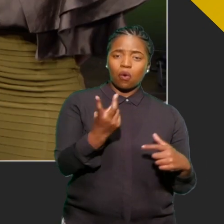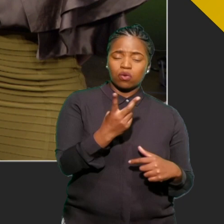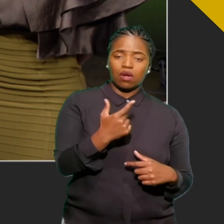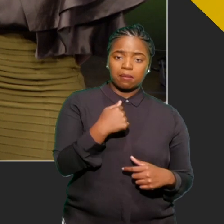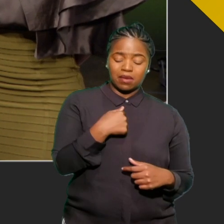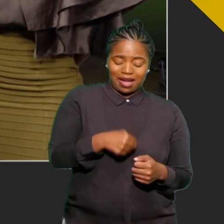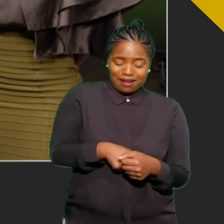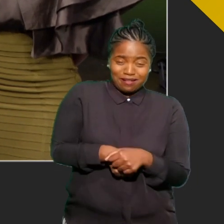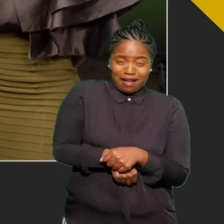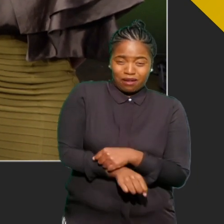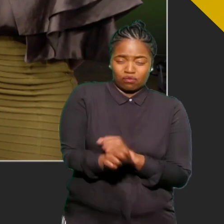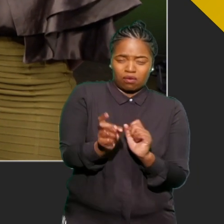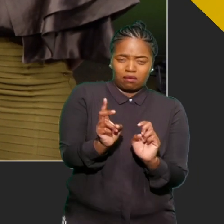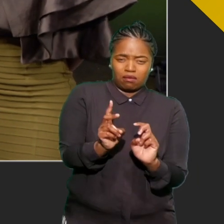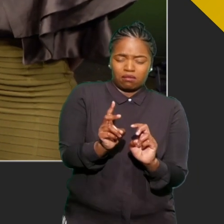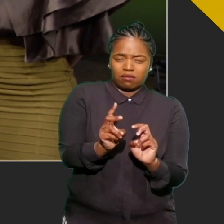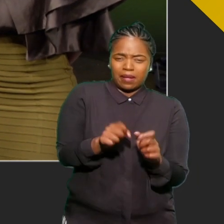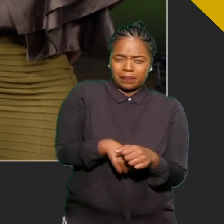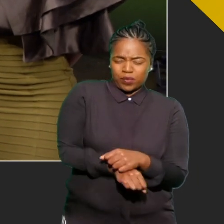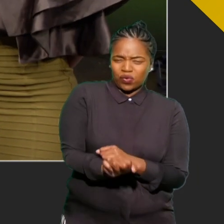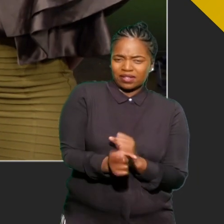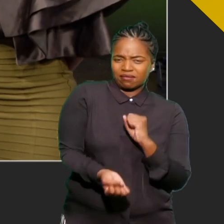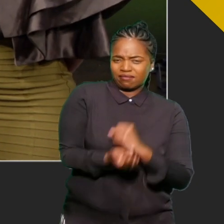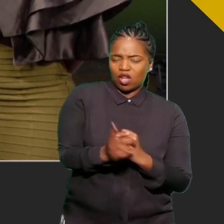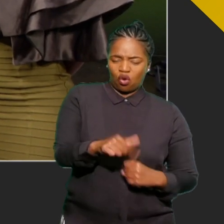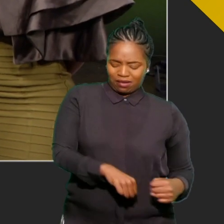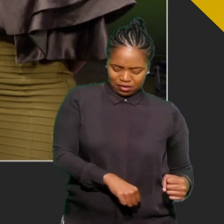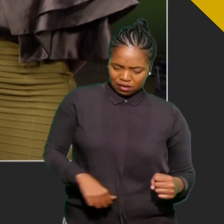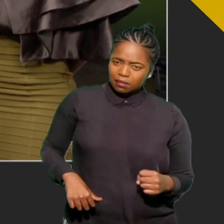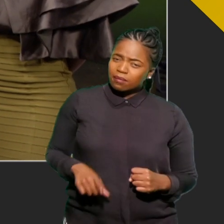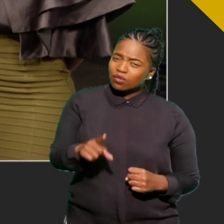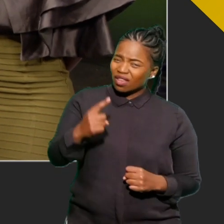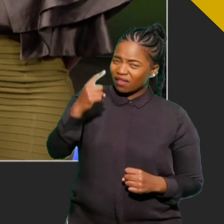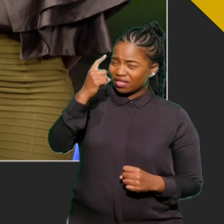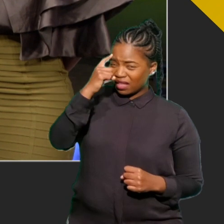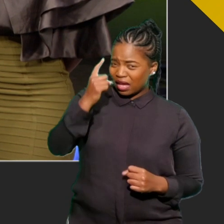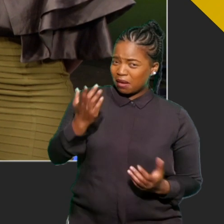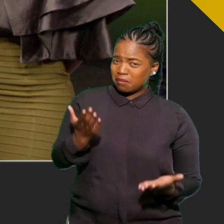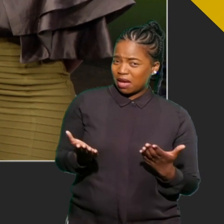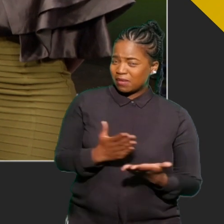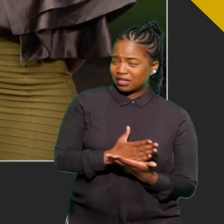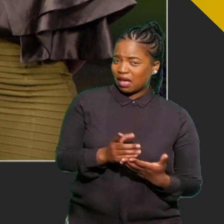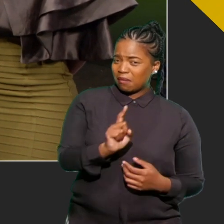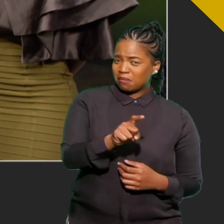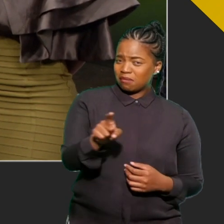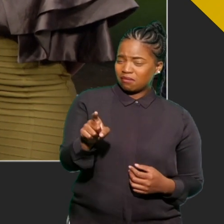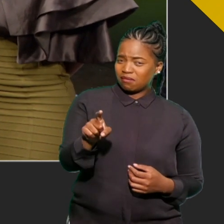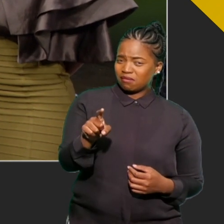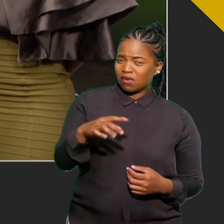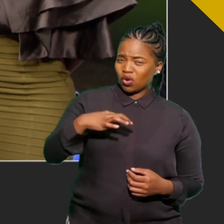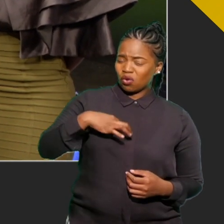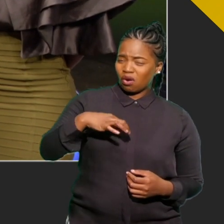natural birth. Yeah. Re o find out gore o imme. Did you ever think gore go na le banyana ba bangwe ba ba shwang? Because